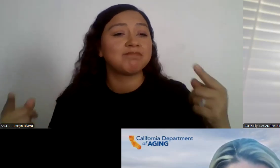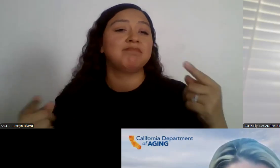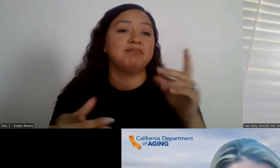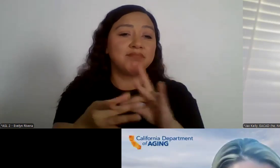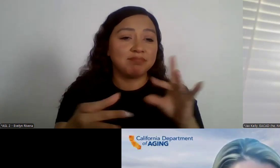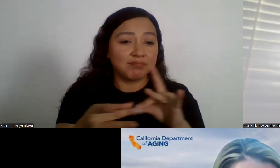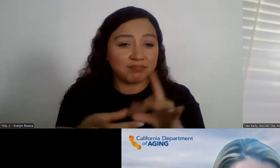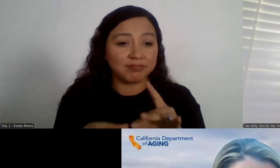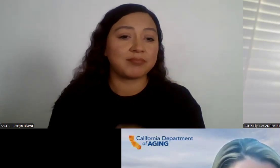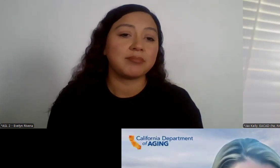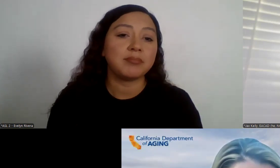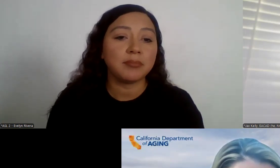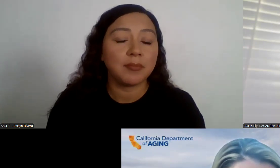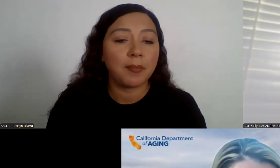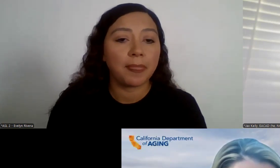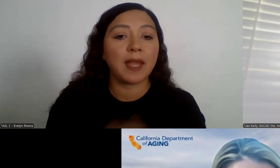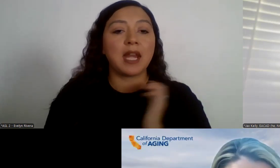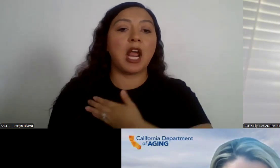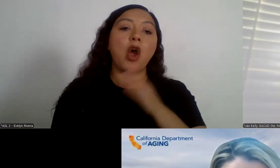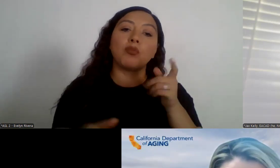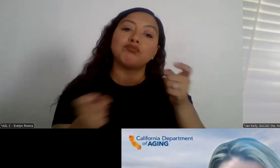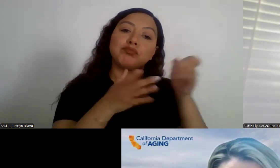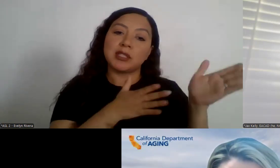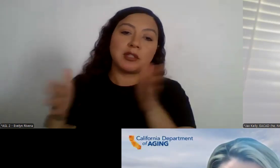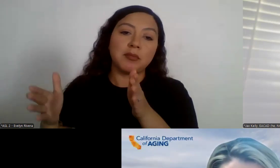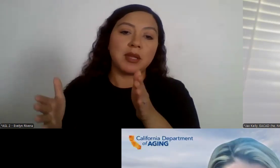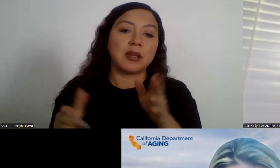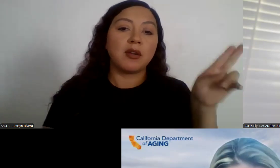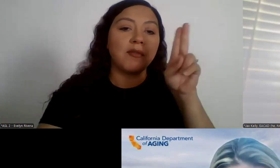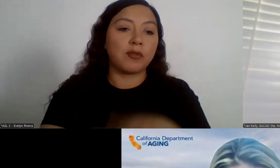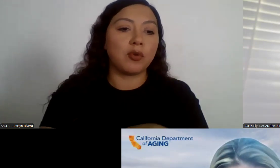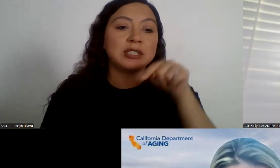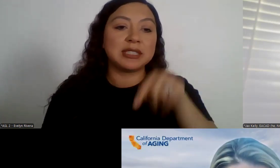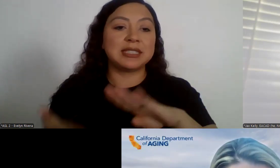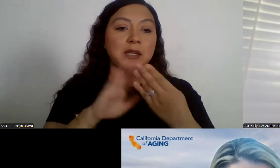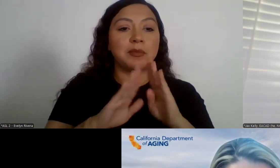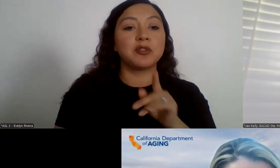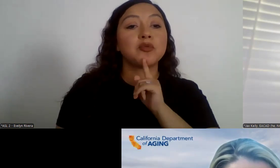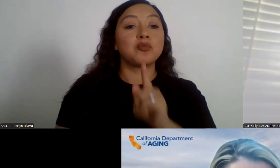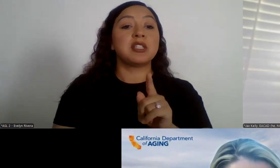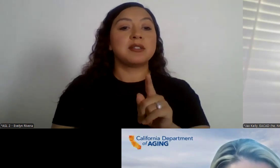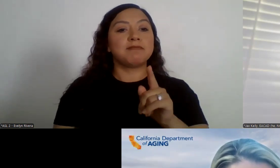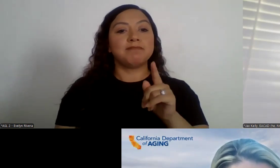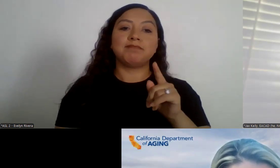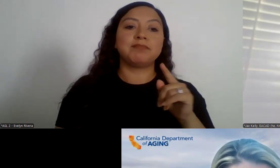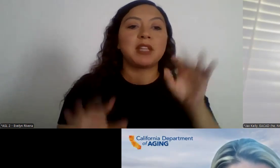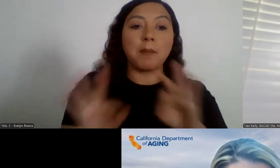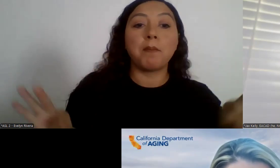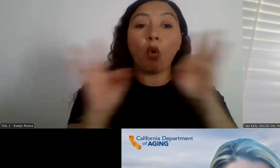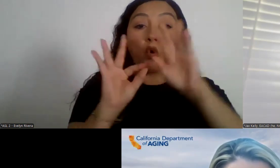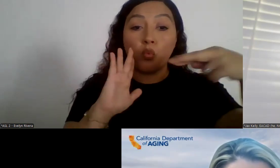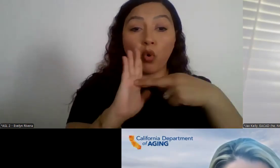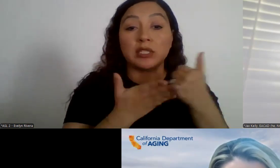master plan for aging. And of course, this committee is a really critical role in helping facilitate that